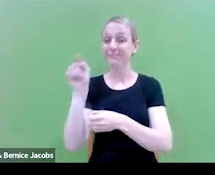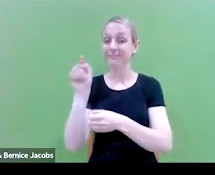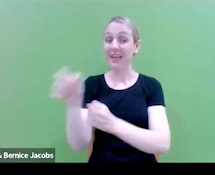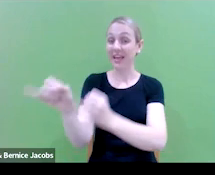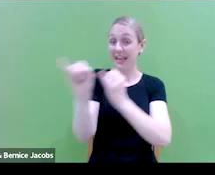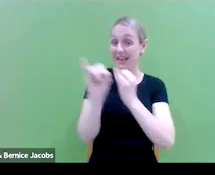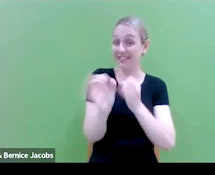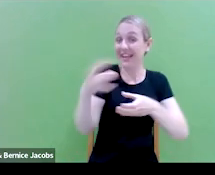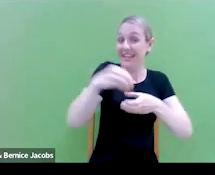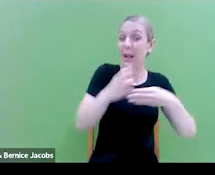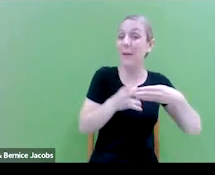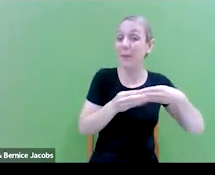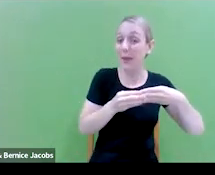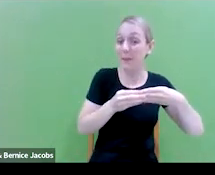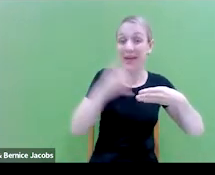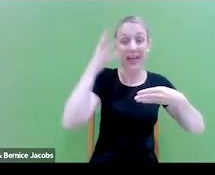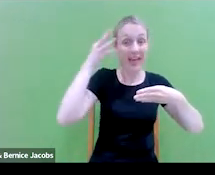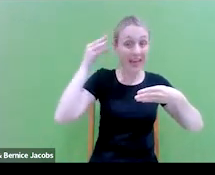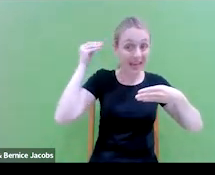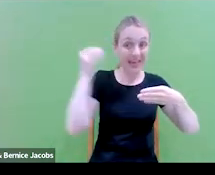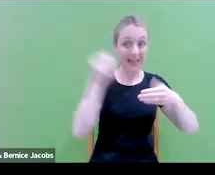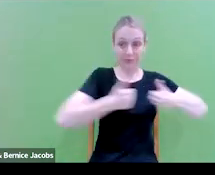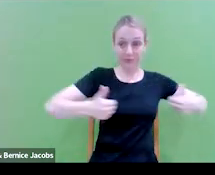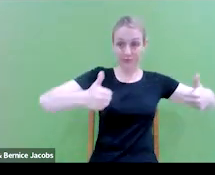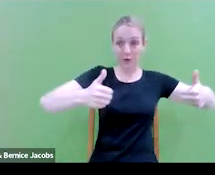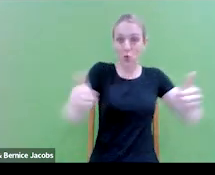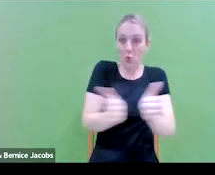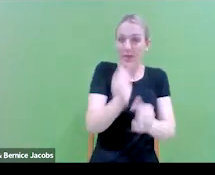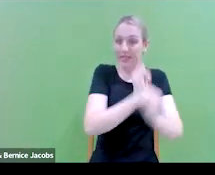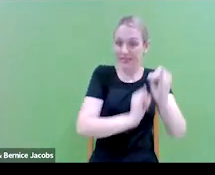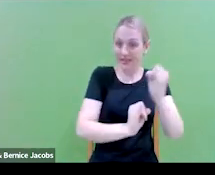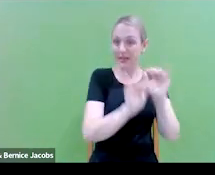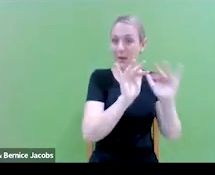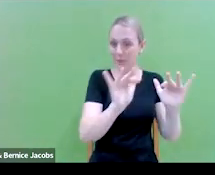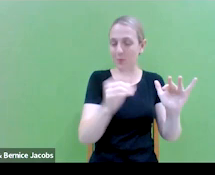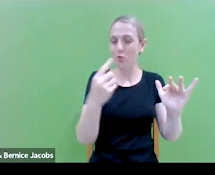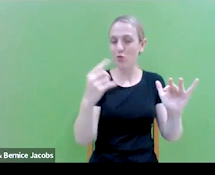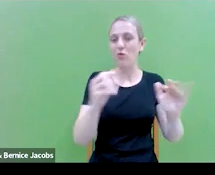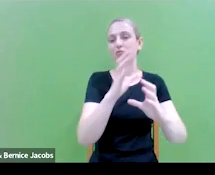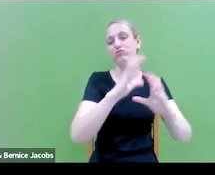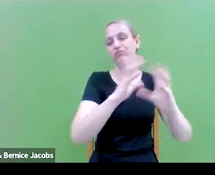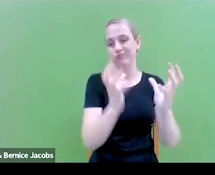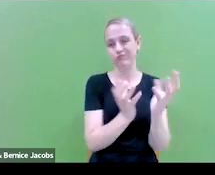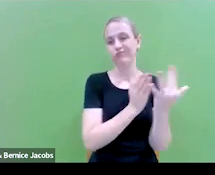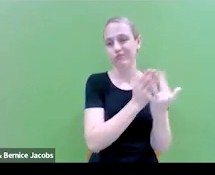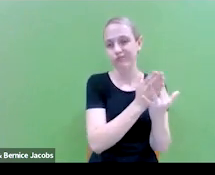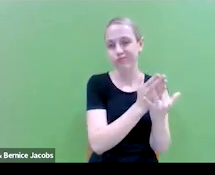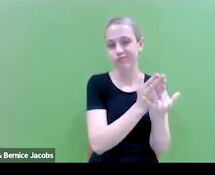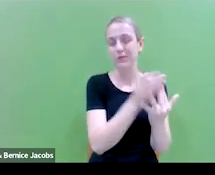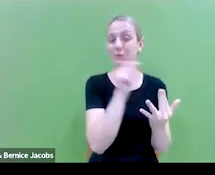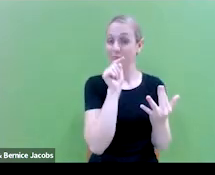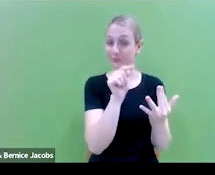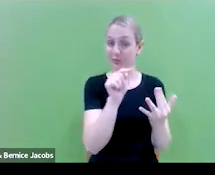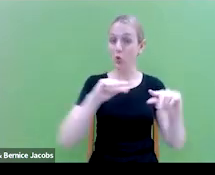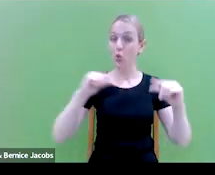be a member of the expert panel along with international experts in universal access. She also serves as part of the groups for